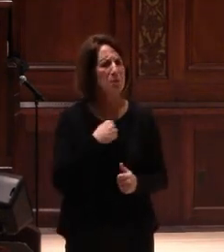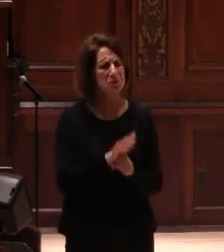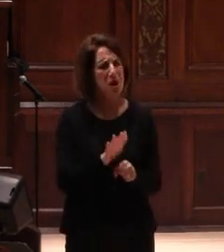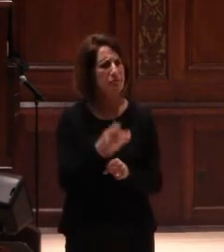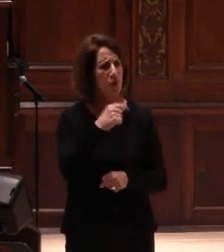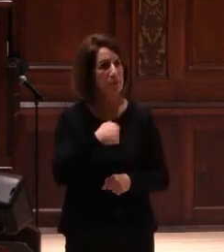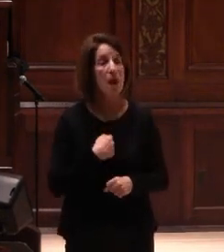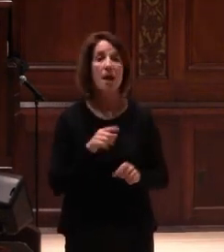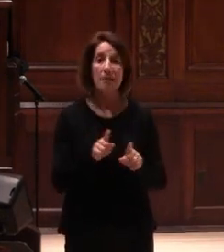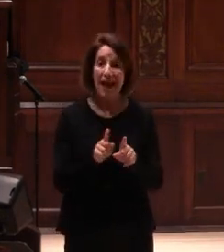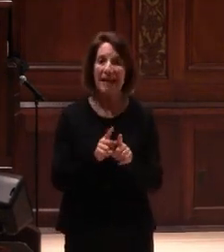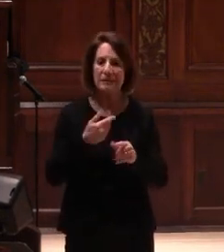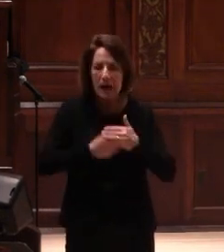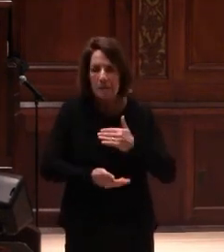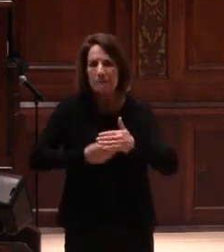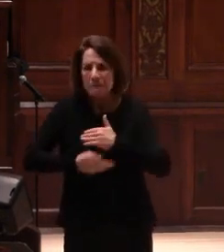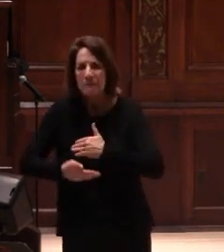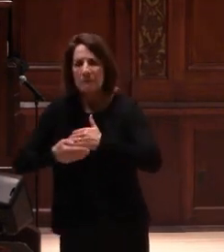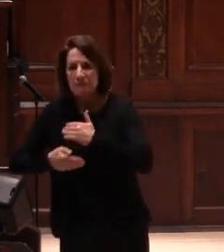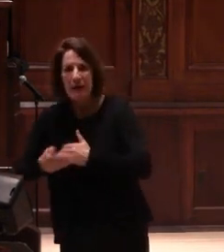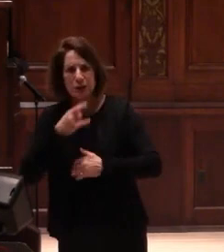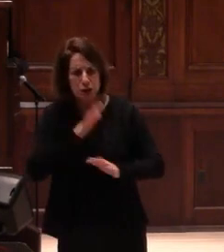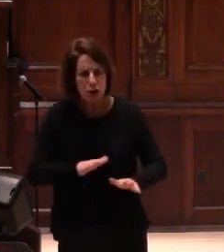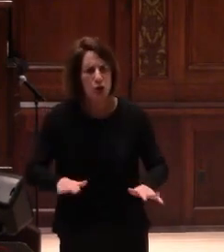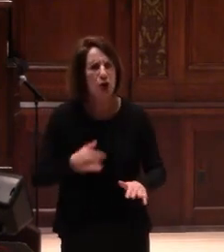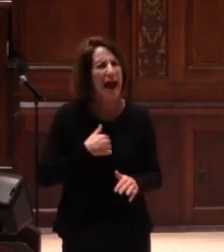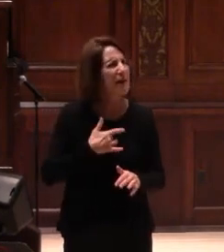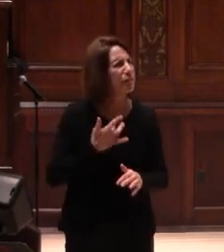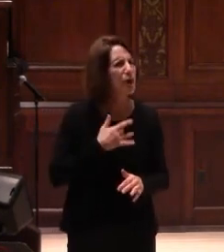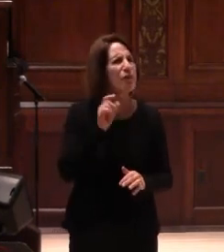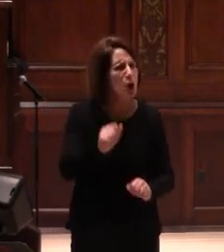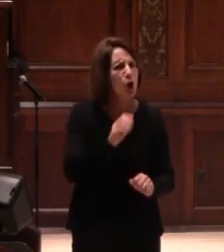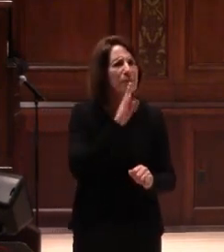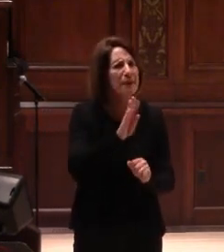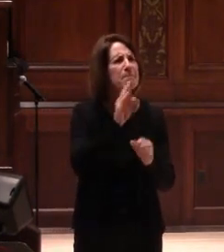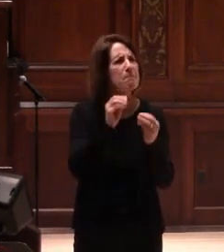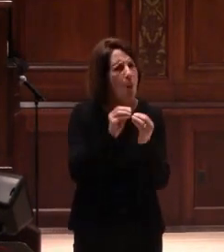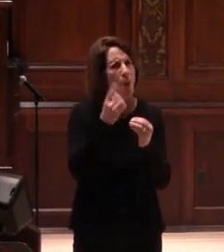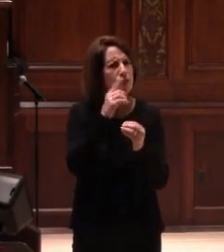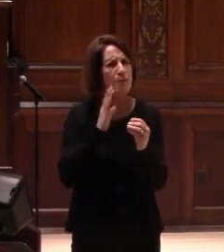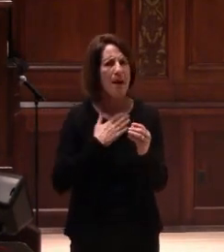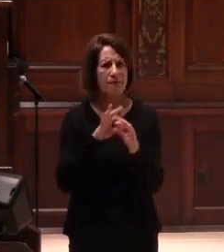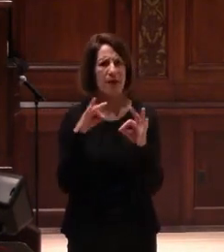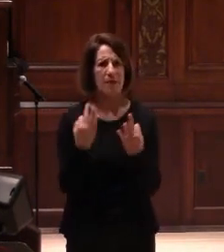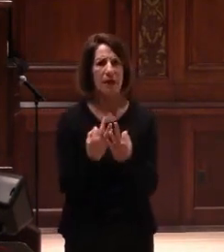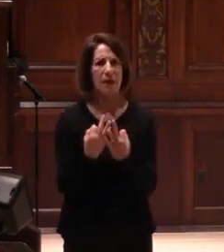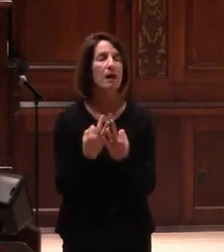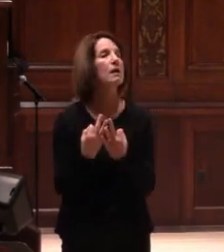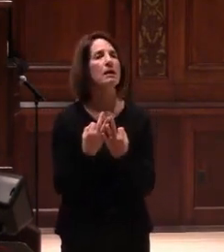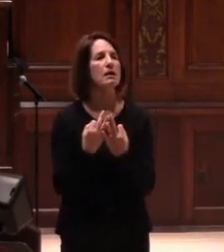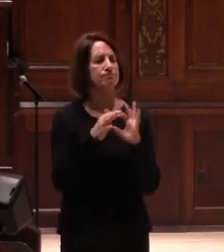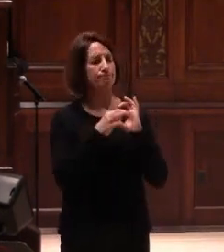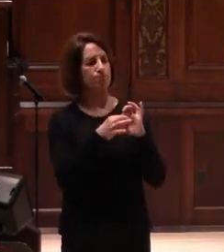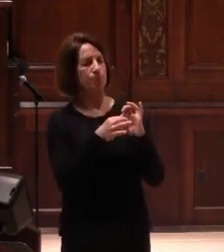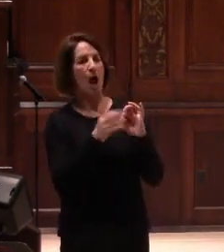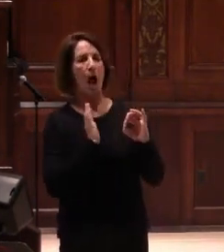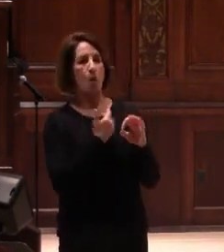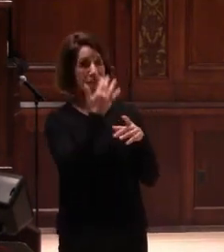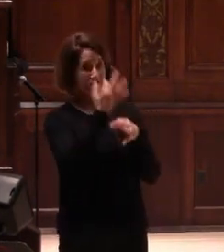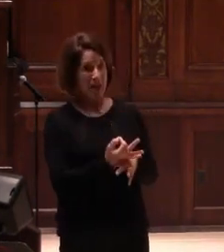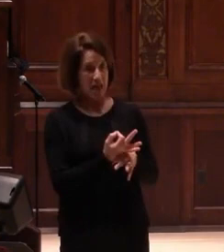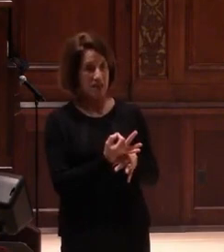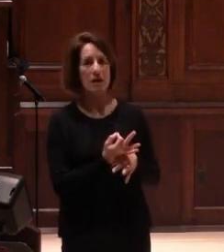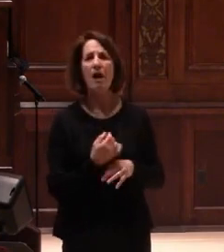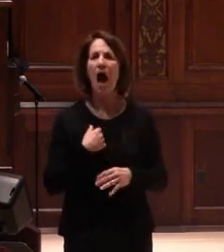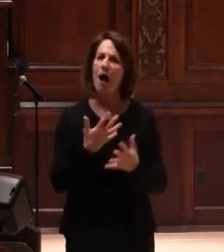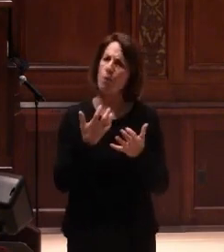But as I had my kids, I started to have this feeling that there could be more for my family in regards to our faith. I wanted